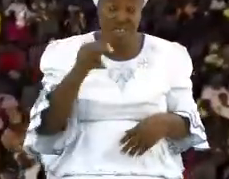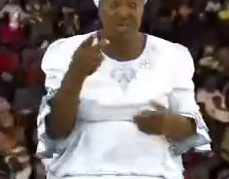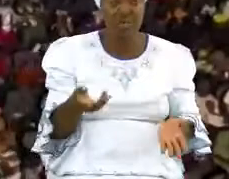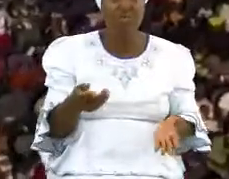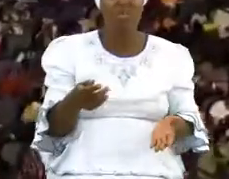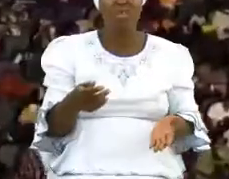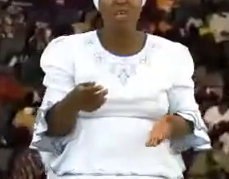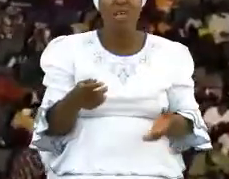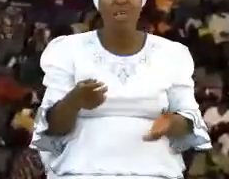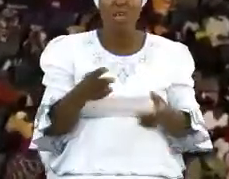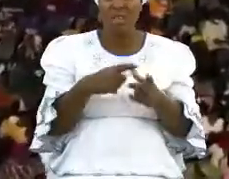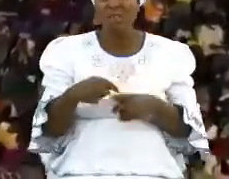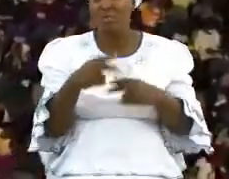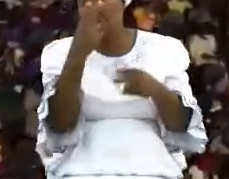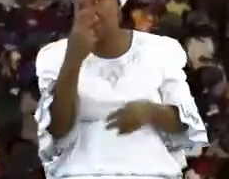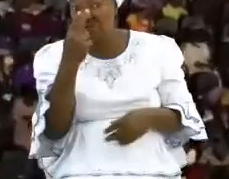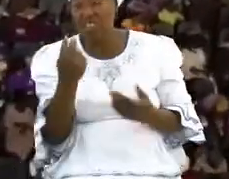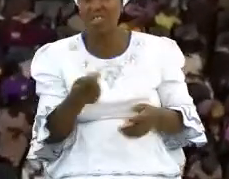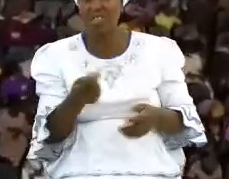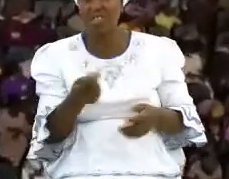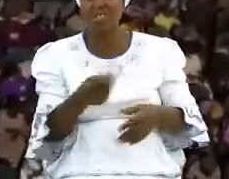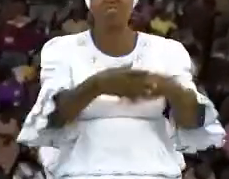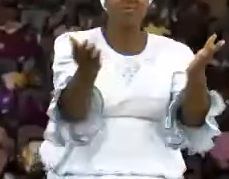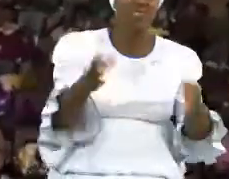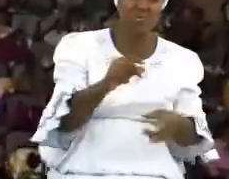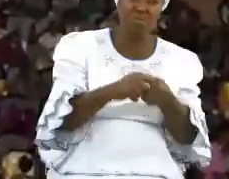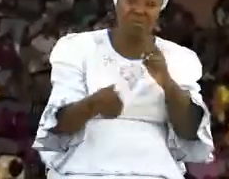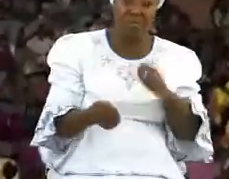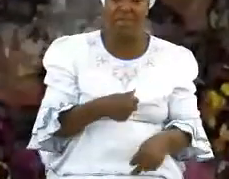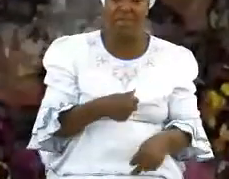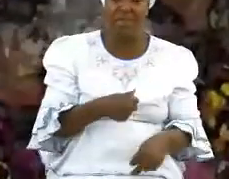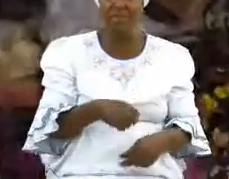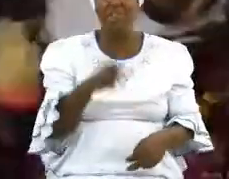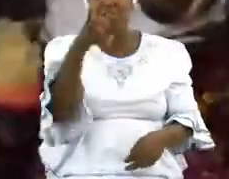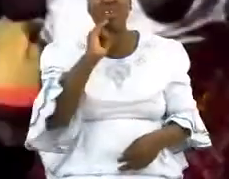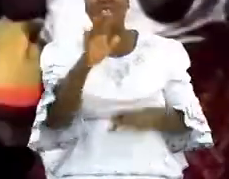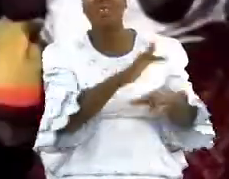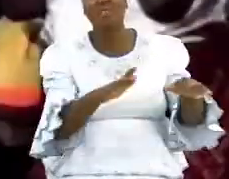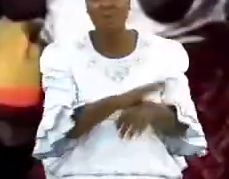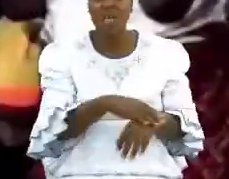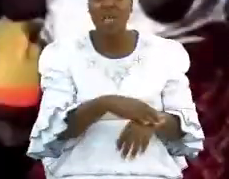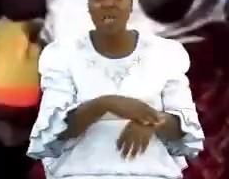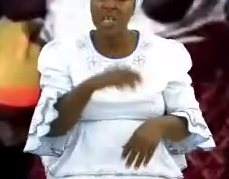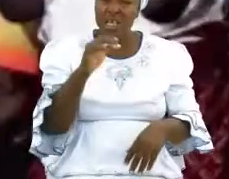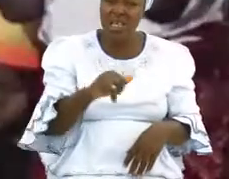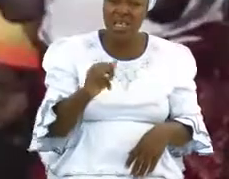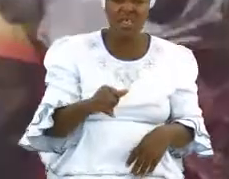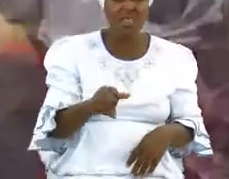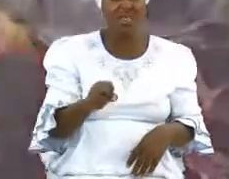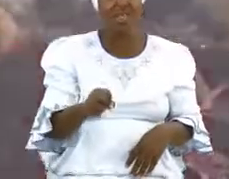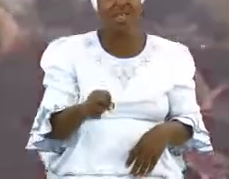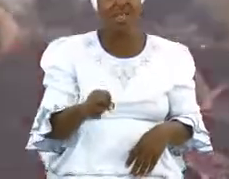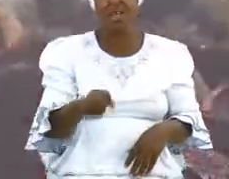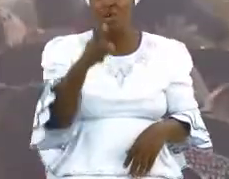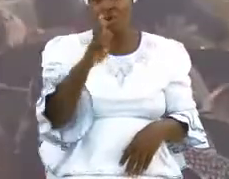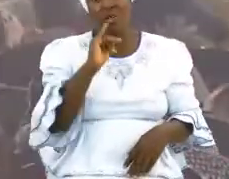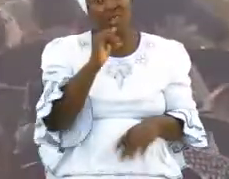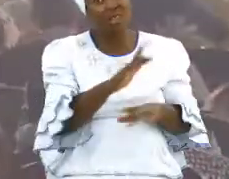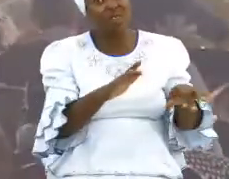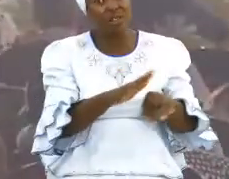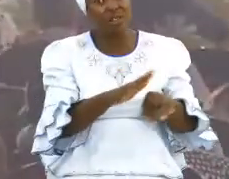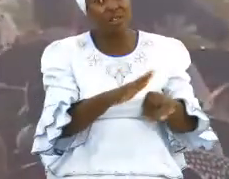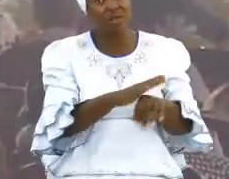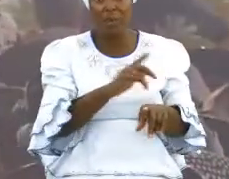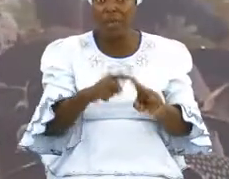joke, and God will not take it easy with them. Lord, I come. I surrender my heart,